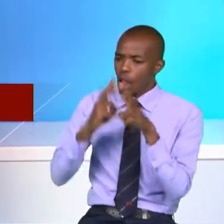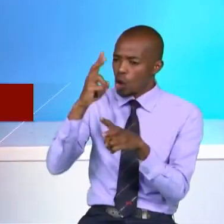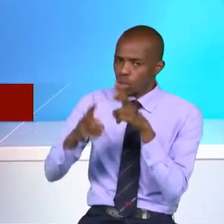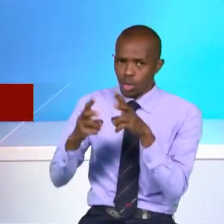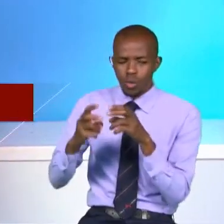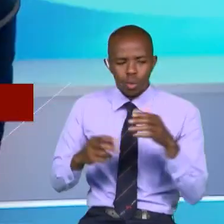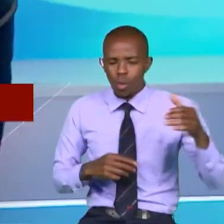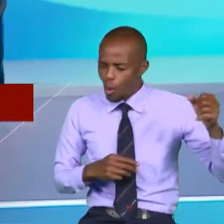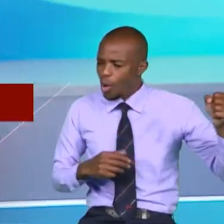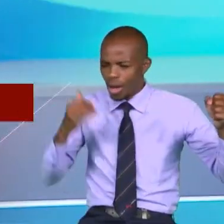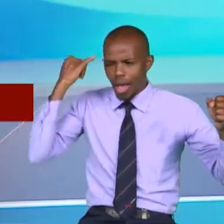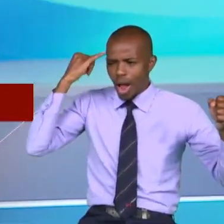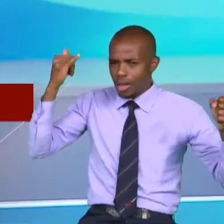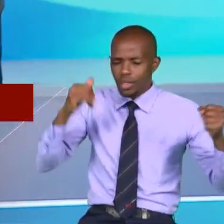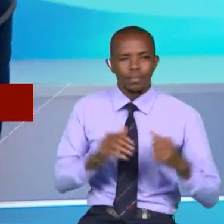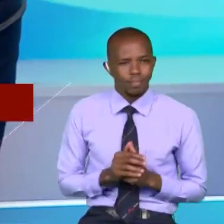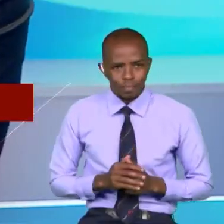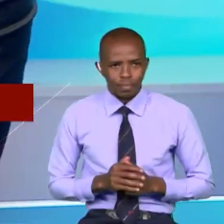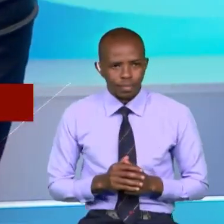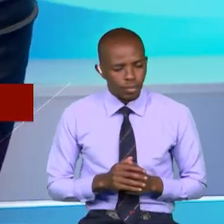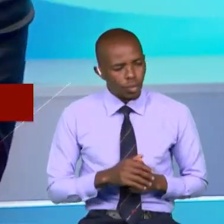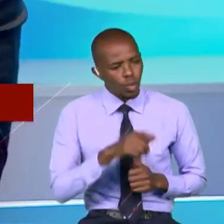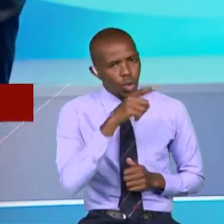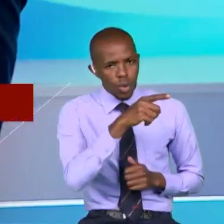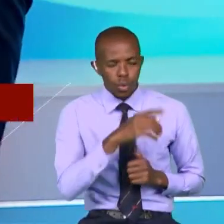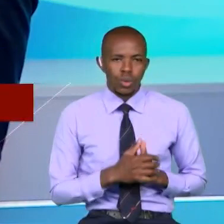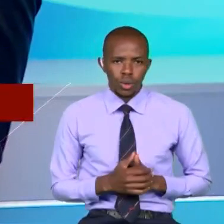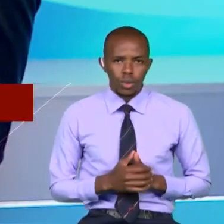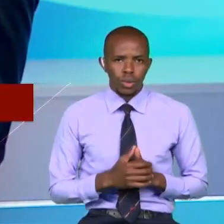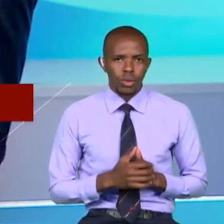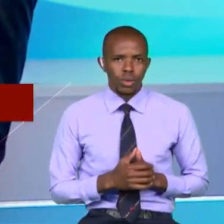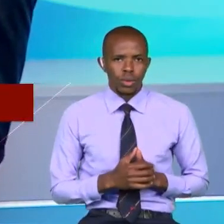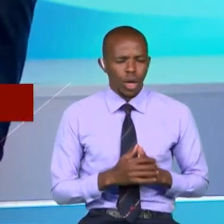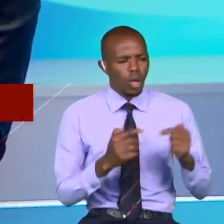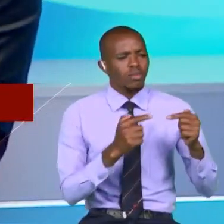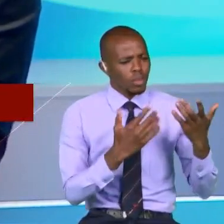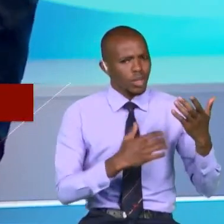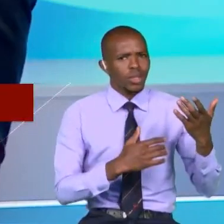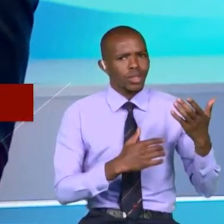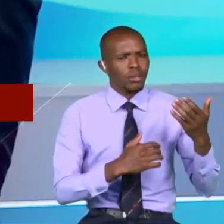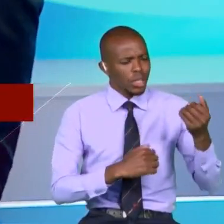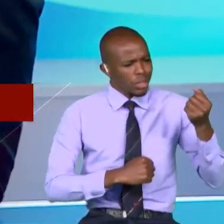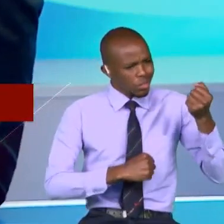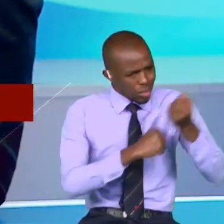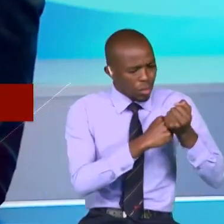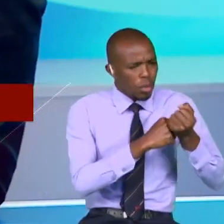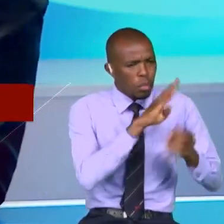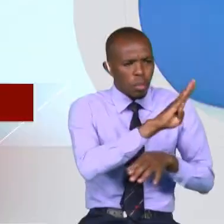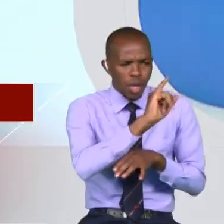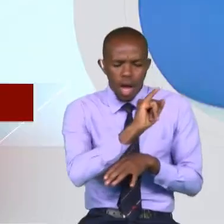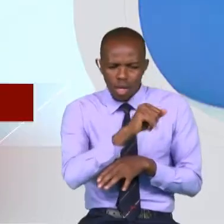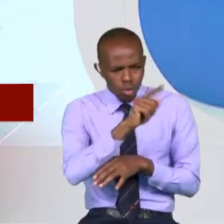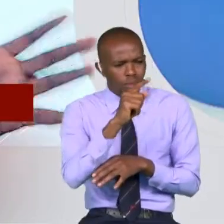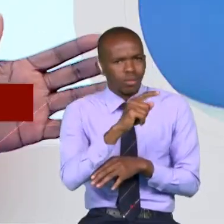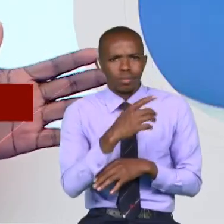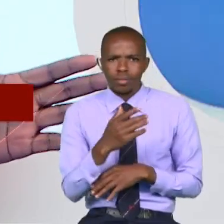2022. Now hold that thought. Robert, you are a huge proponent of BBI. Yes. Do you agree with those sentiments? No, I don't.